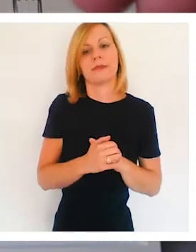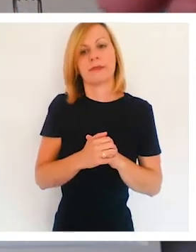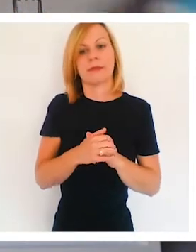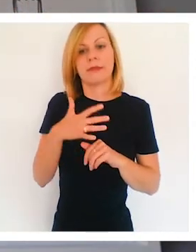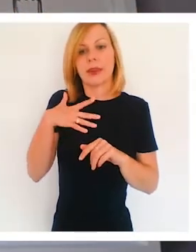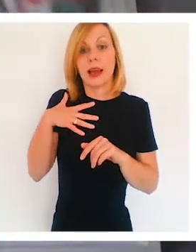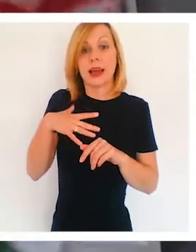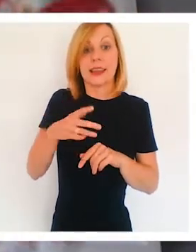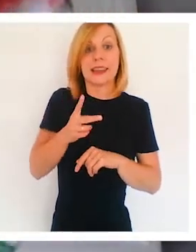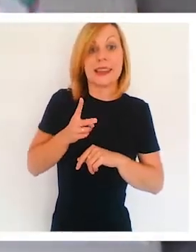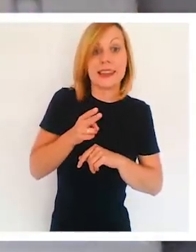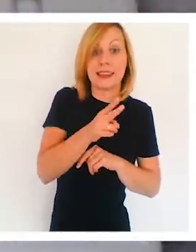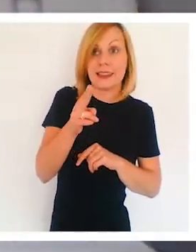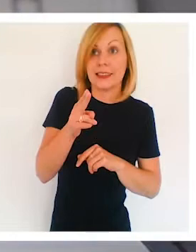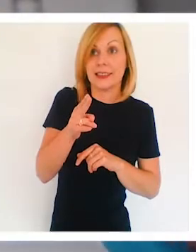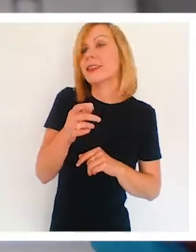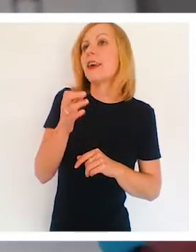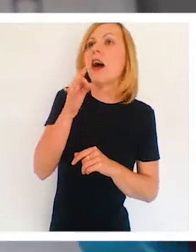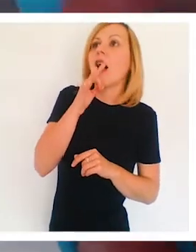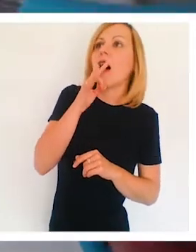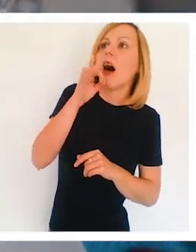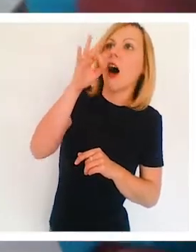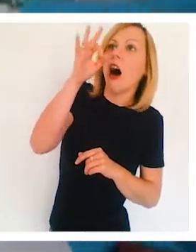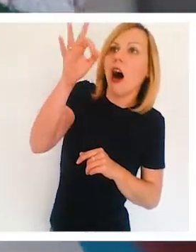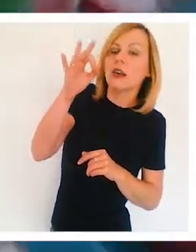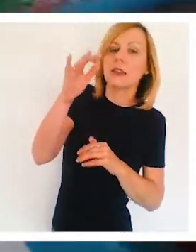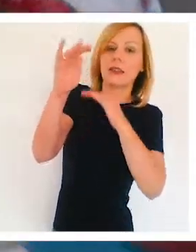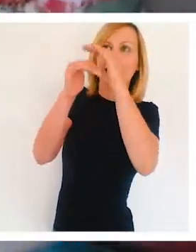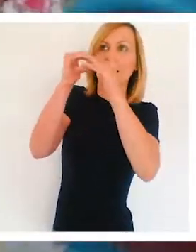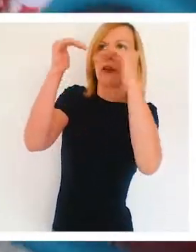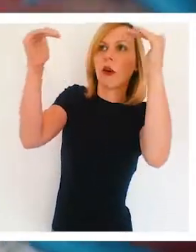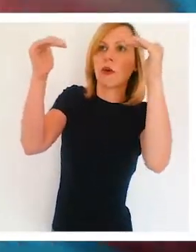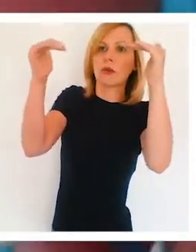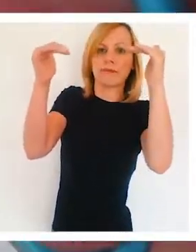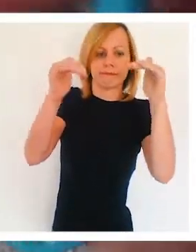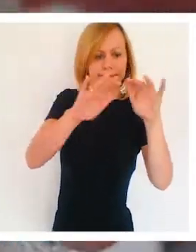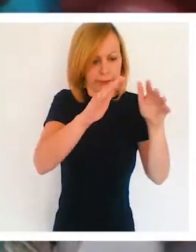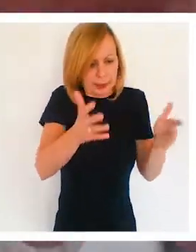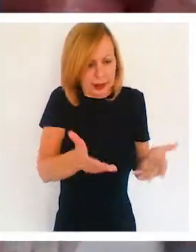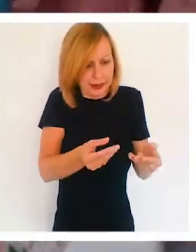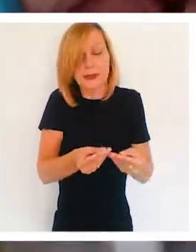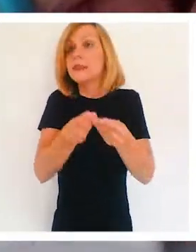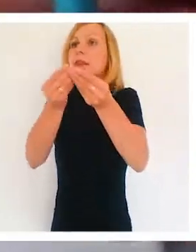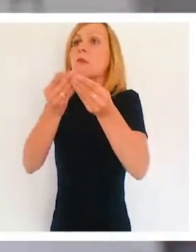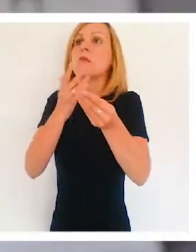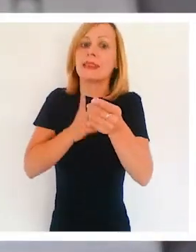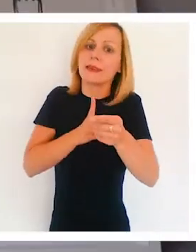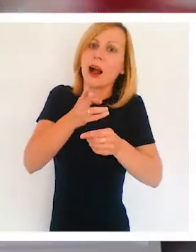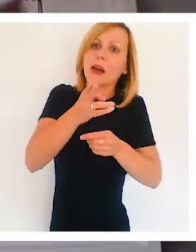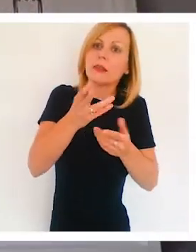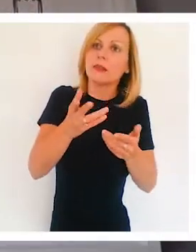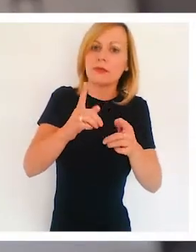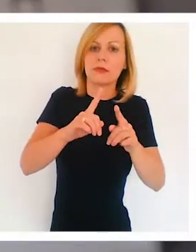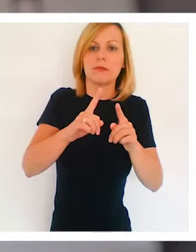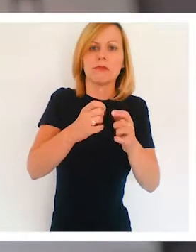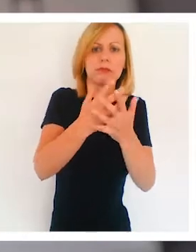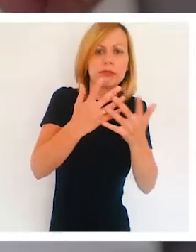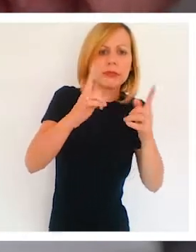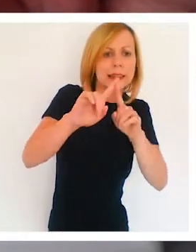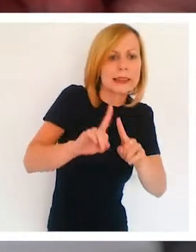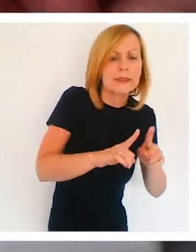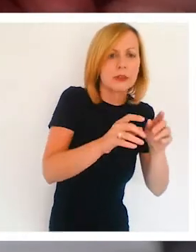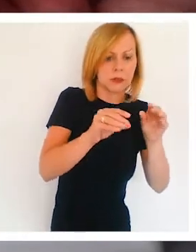scissors, and to get your grown-up to cut up your chosen item, the fewer the pieces, the easier the